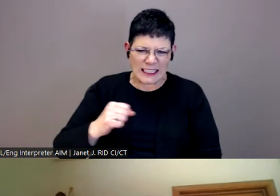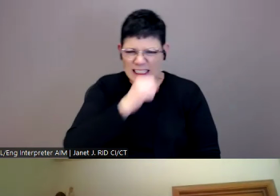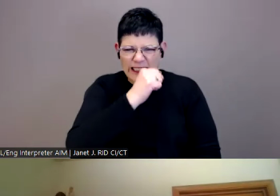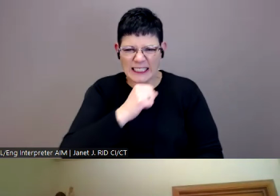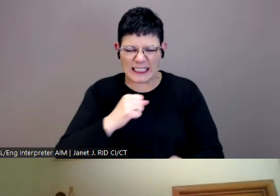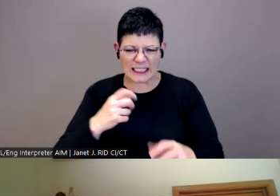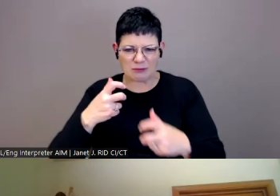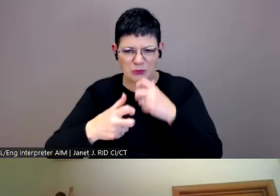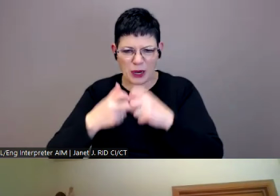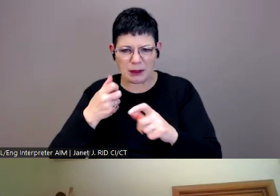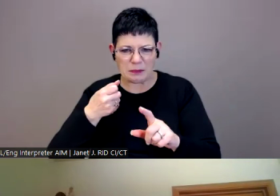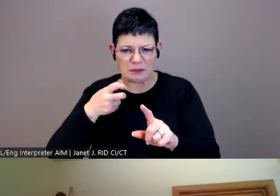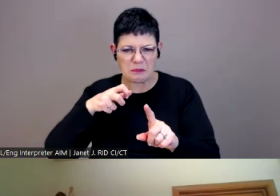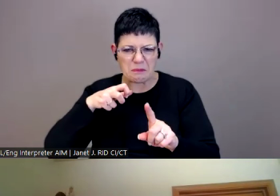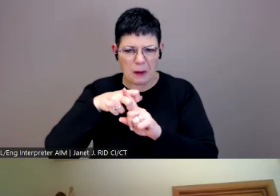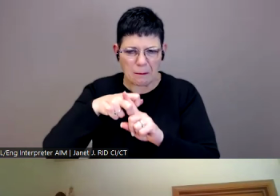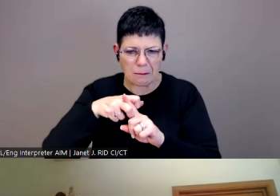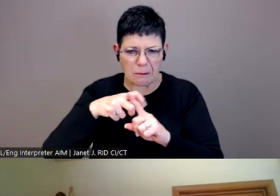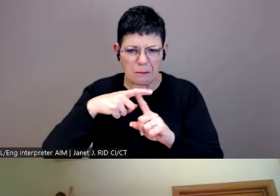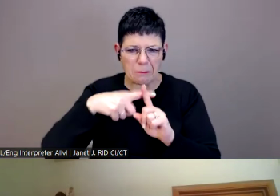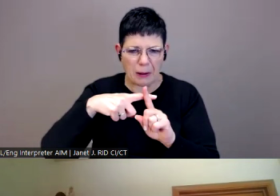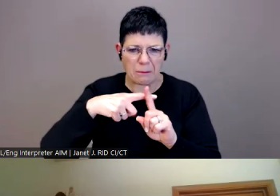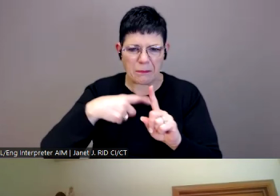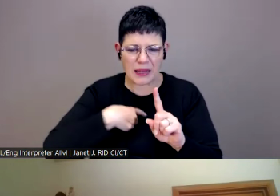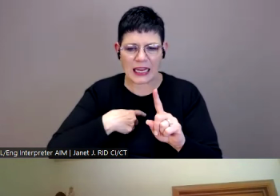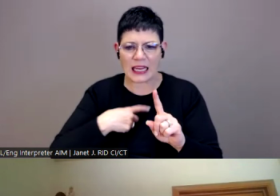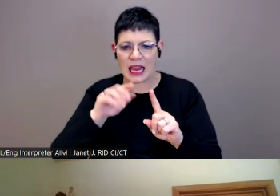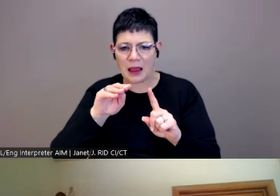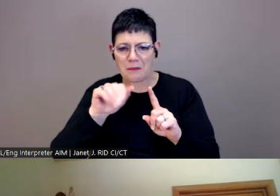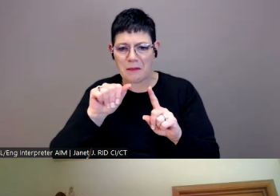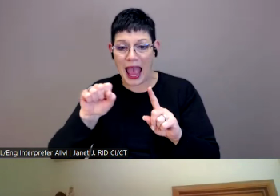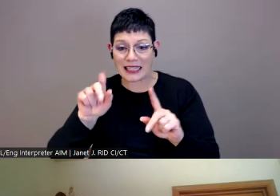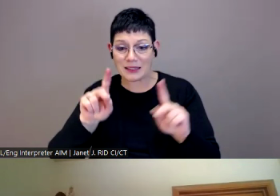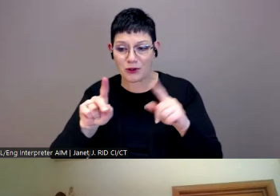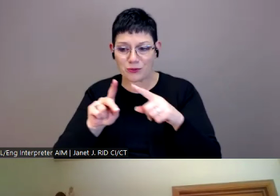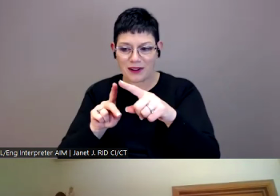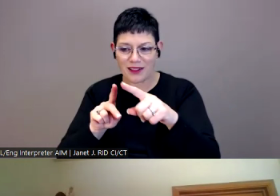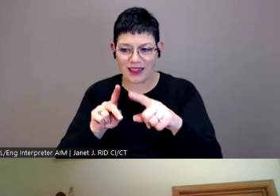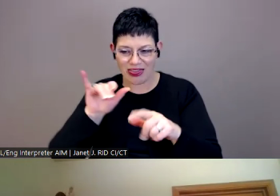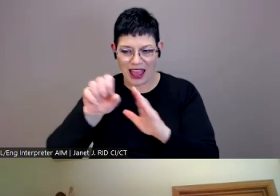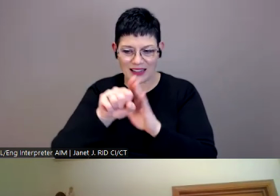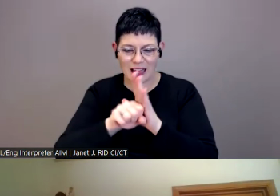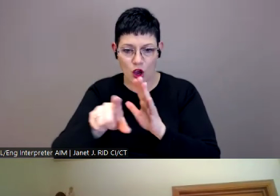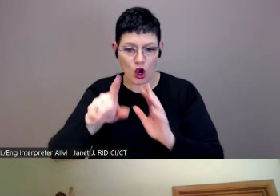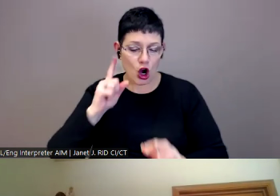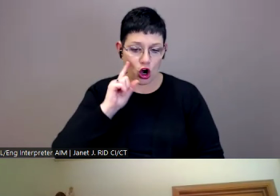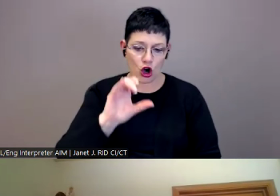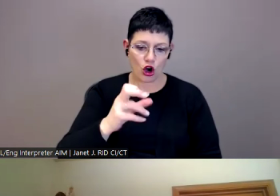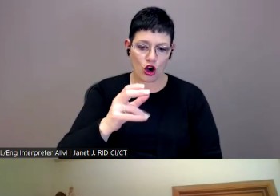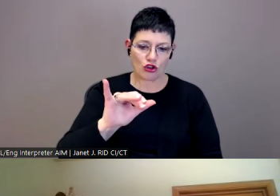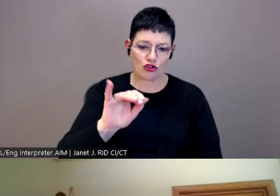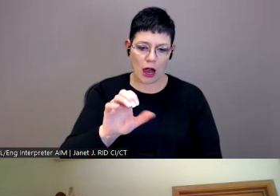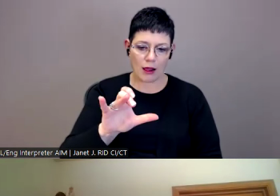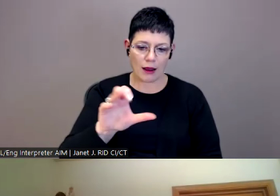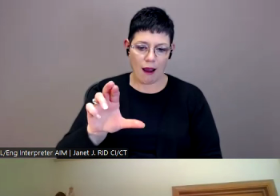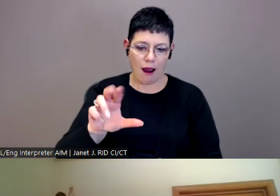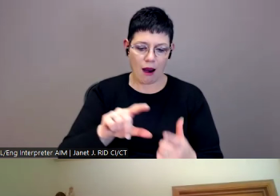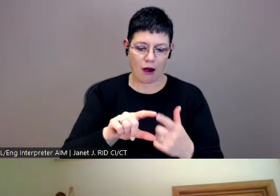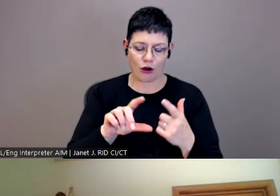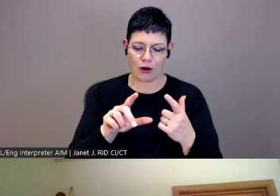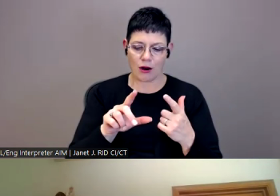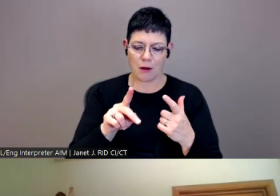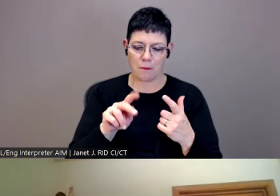in Massachusetts, if anybody's on this call, have heard Charlie Carr and Paul Spooner